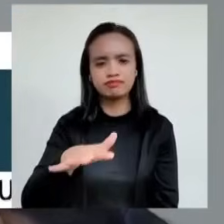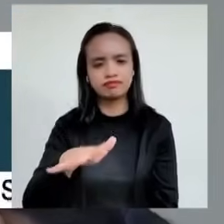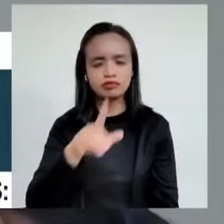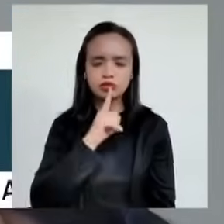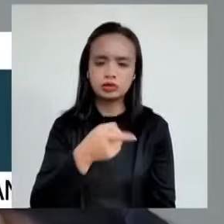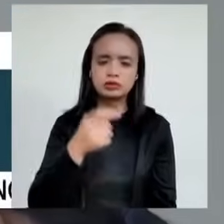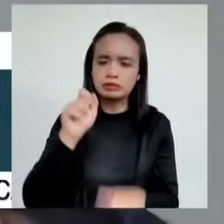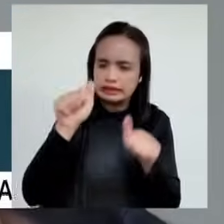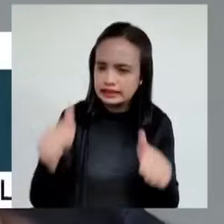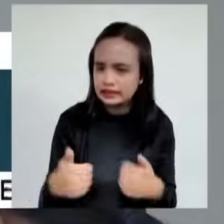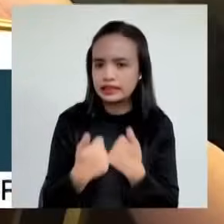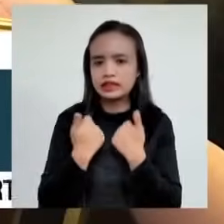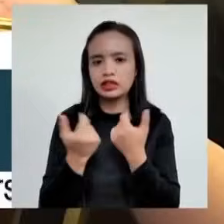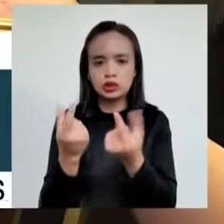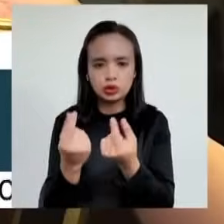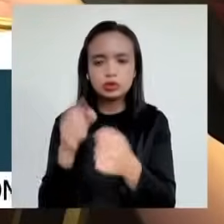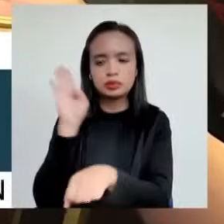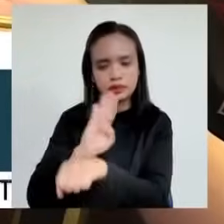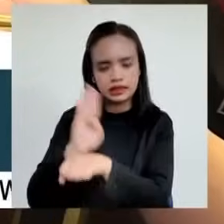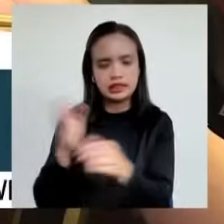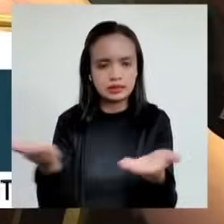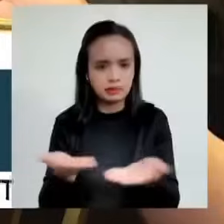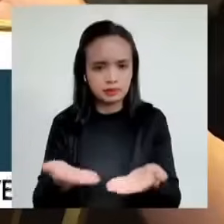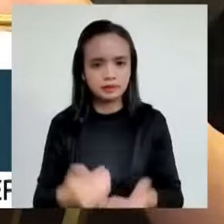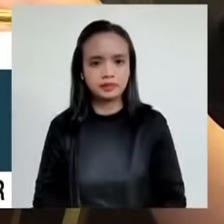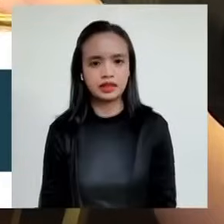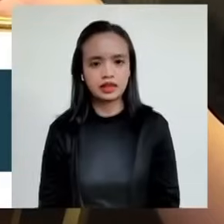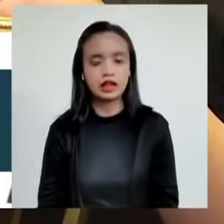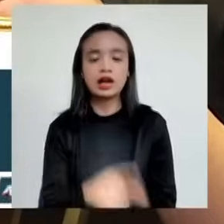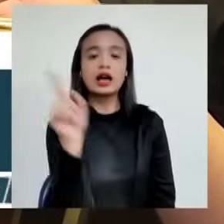to do business here. Rule of law,